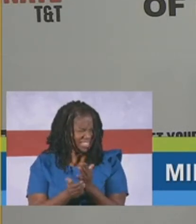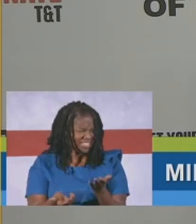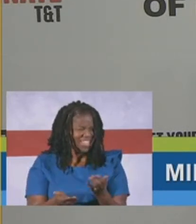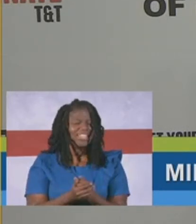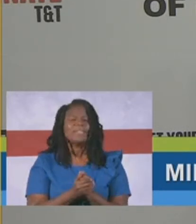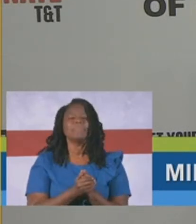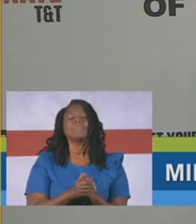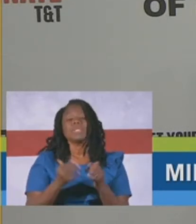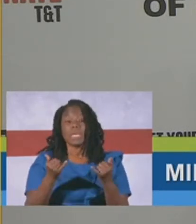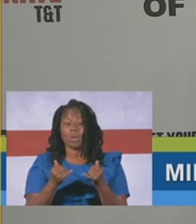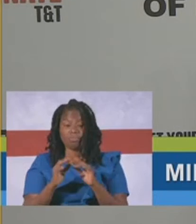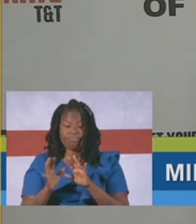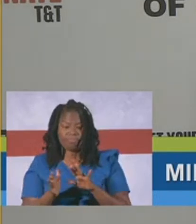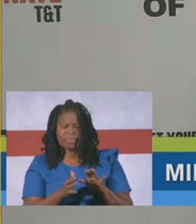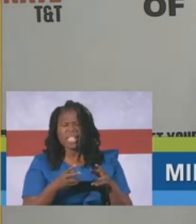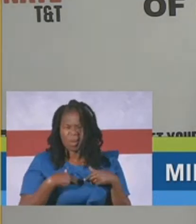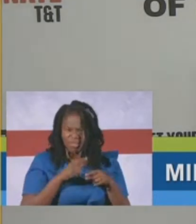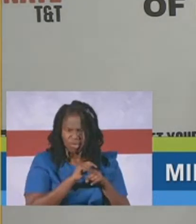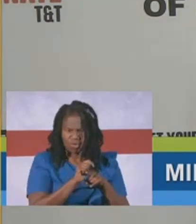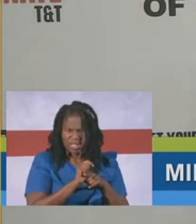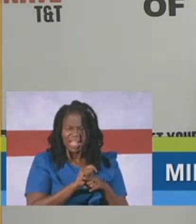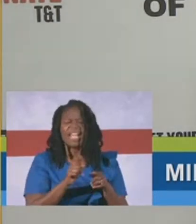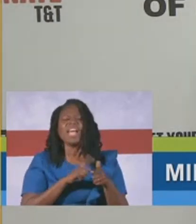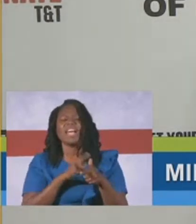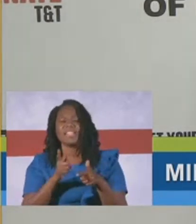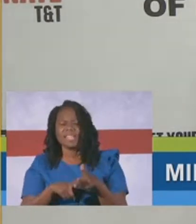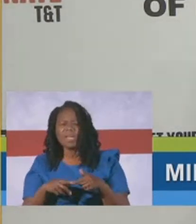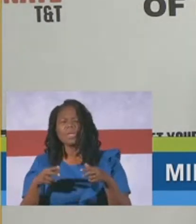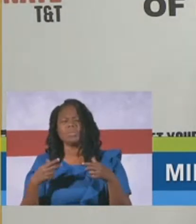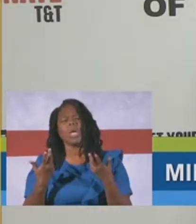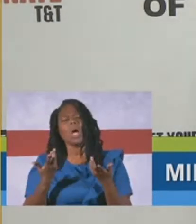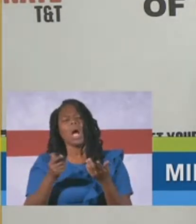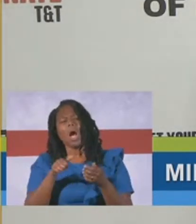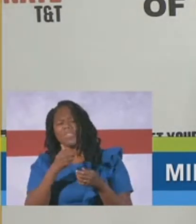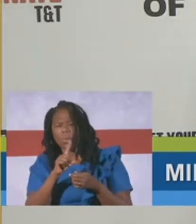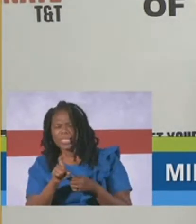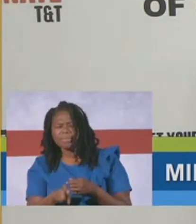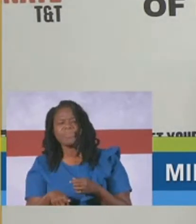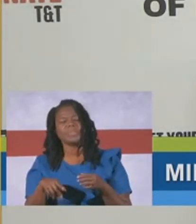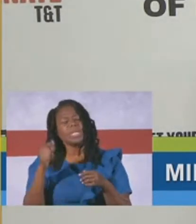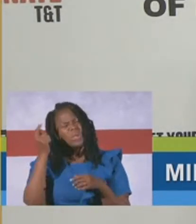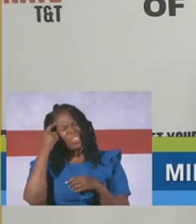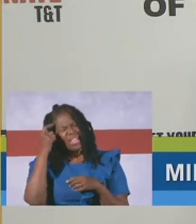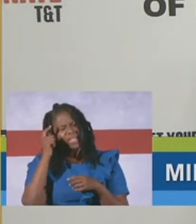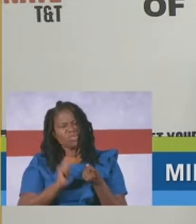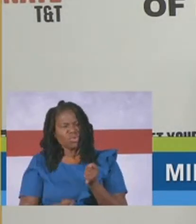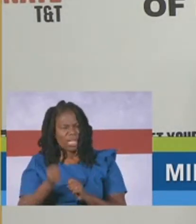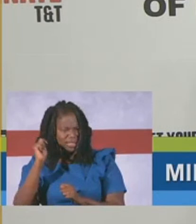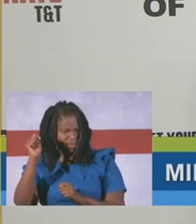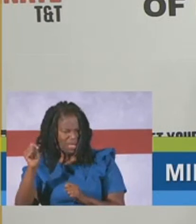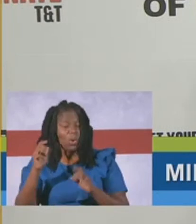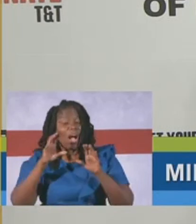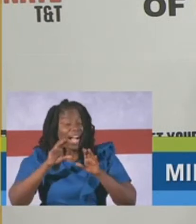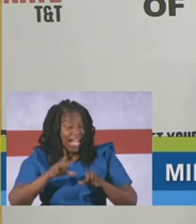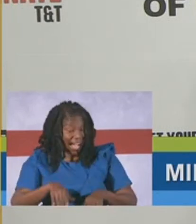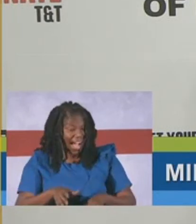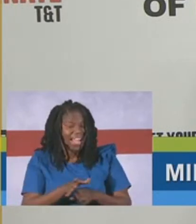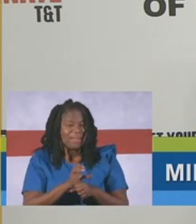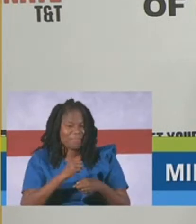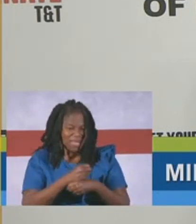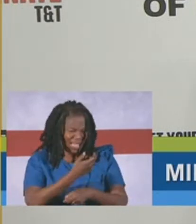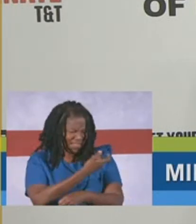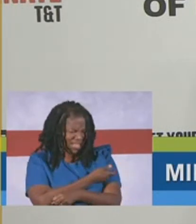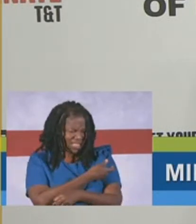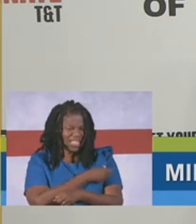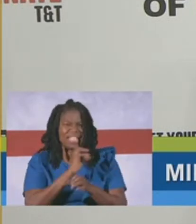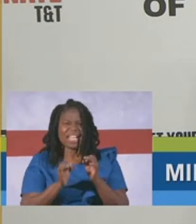persons will be able to receive, do you think that Trinidad and Tobago has the capacity to produce such? If yes or no, why? Thank